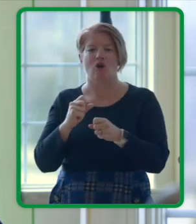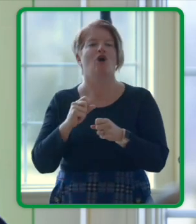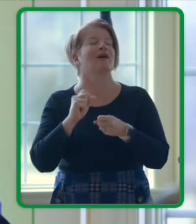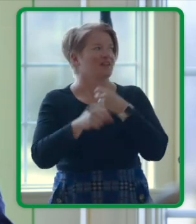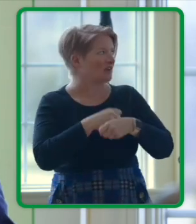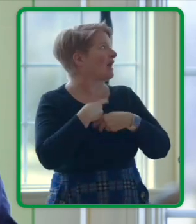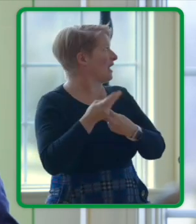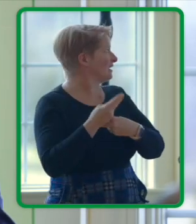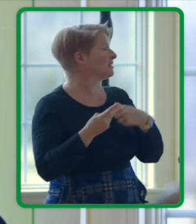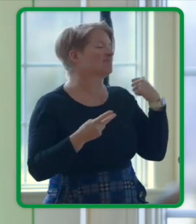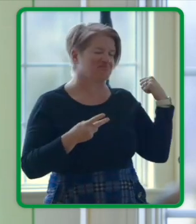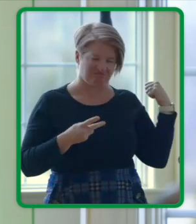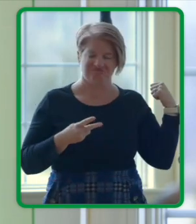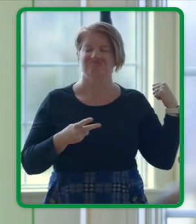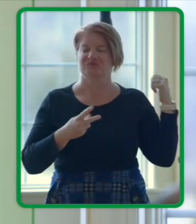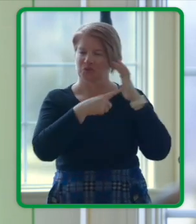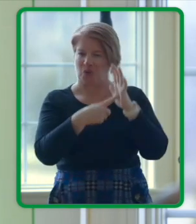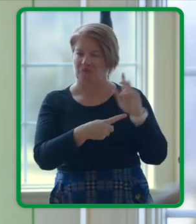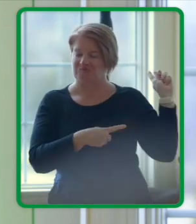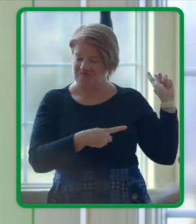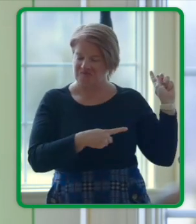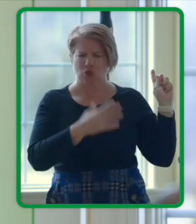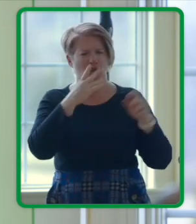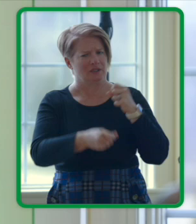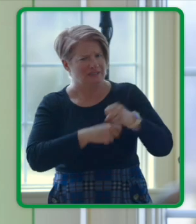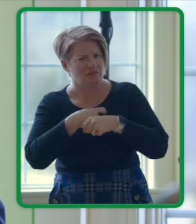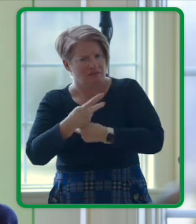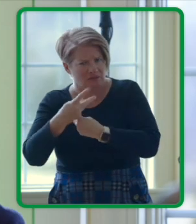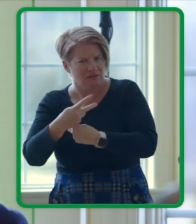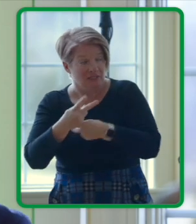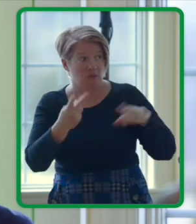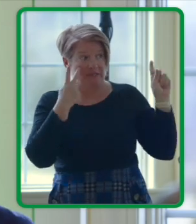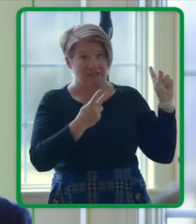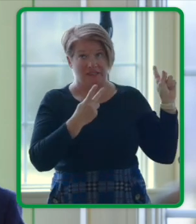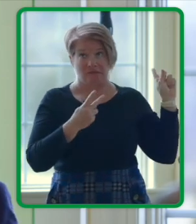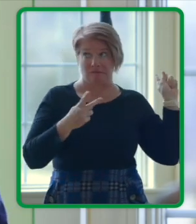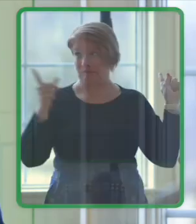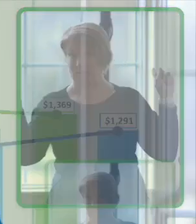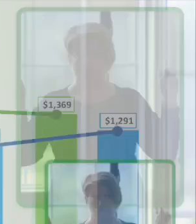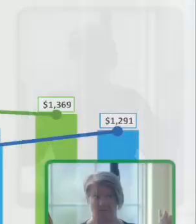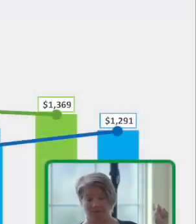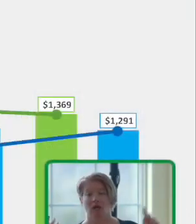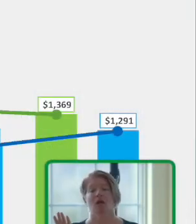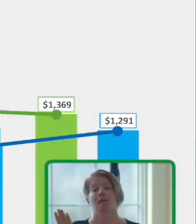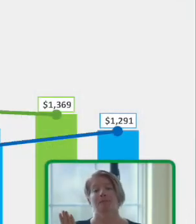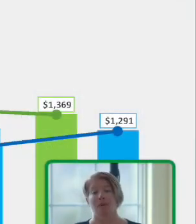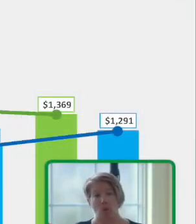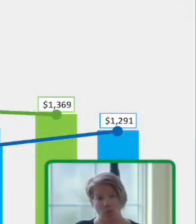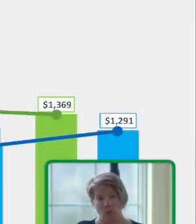loan activity. As you can see on the graphic behind me or beside me in blue,